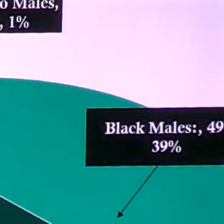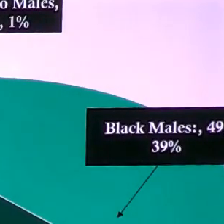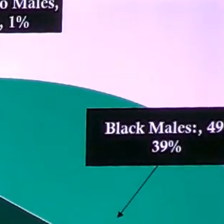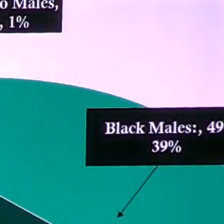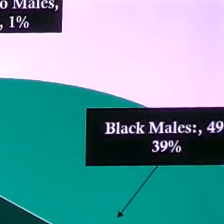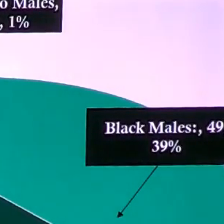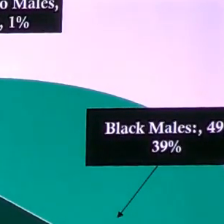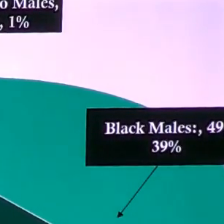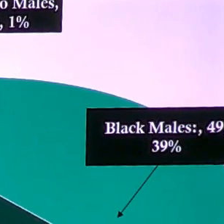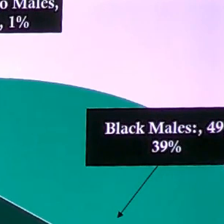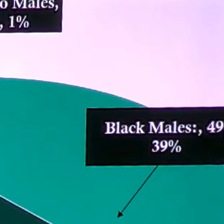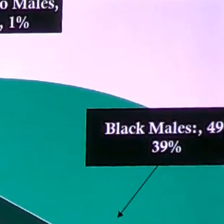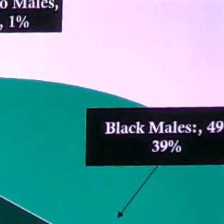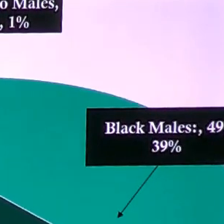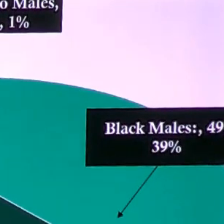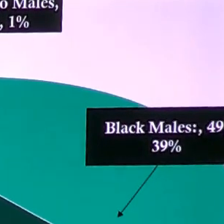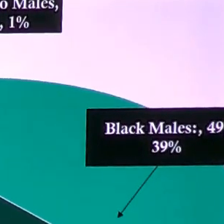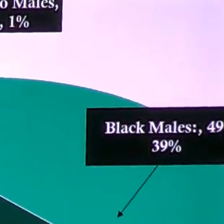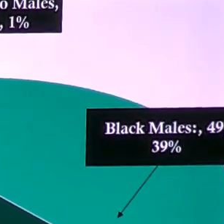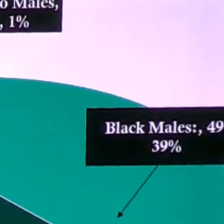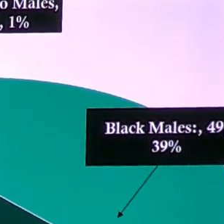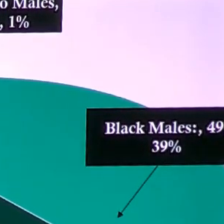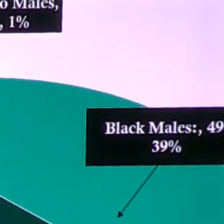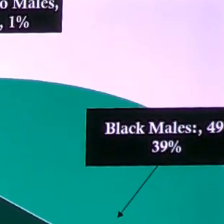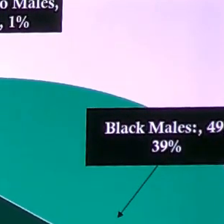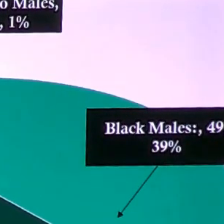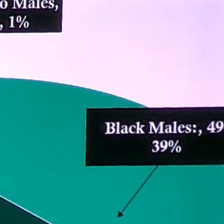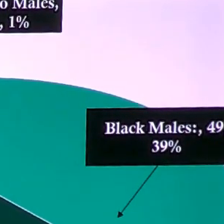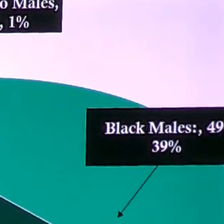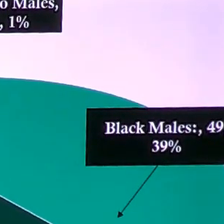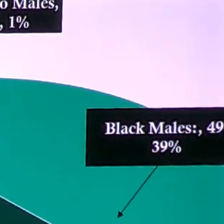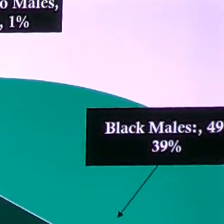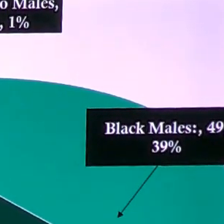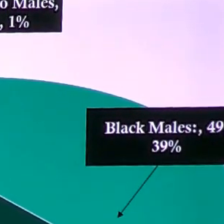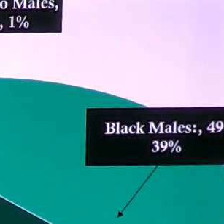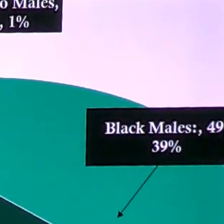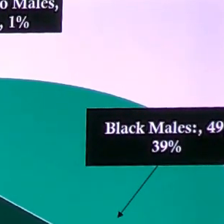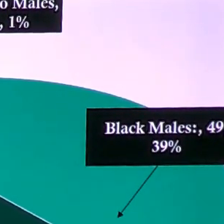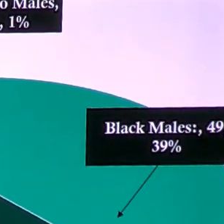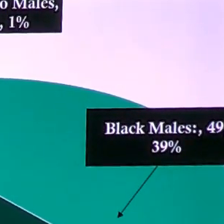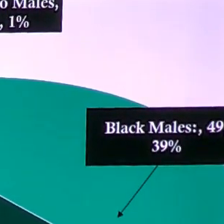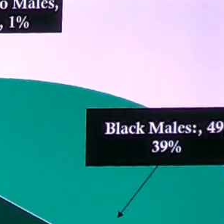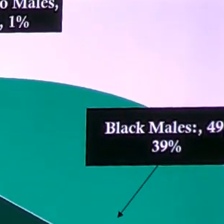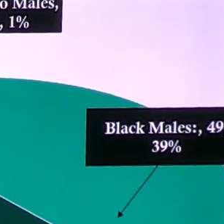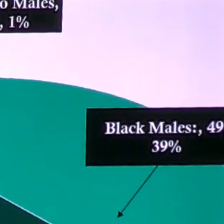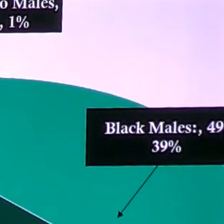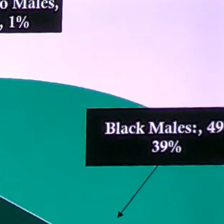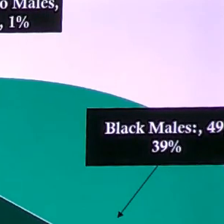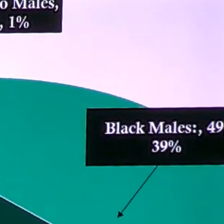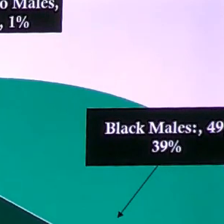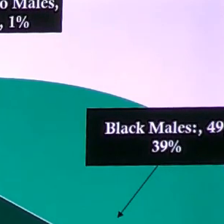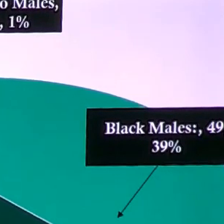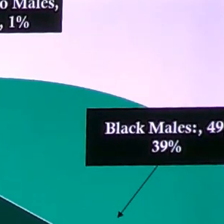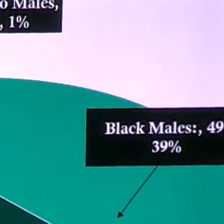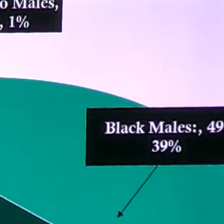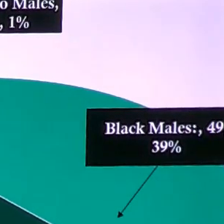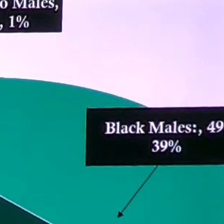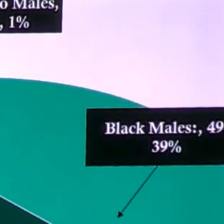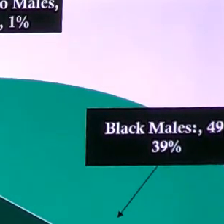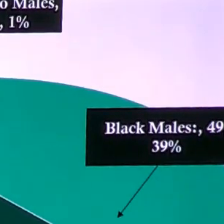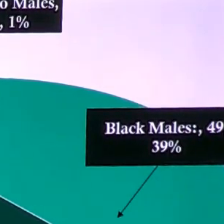We have 1 Latino male. We have 19 white females. We